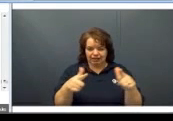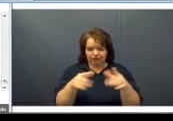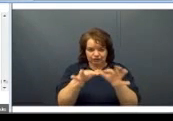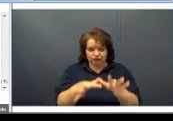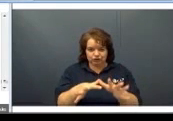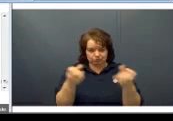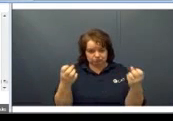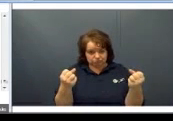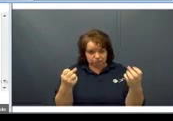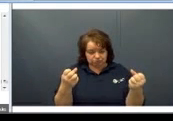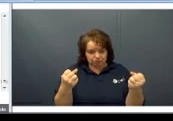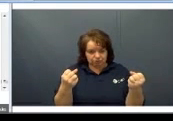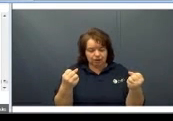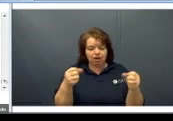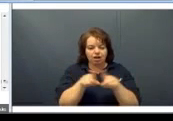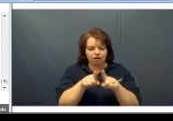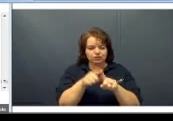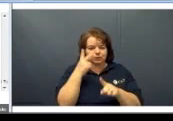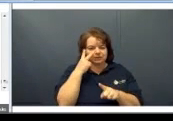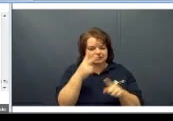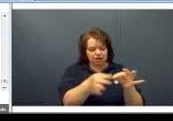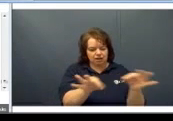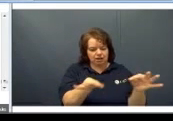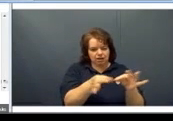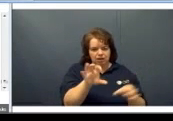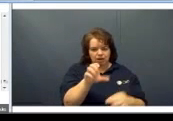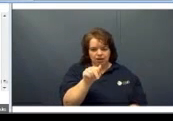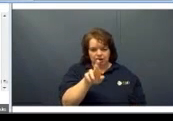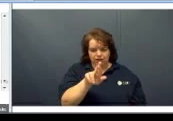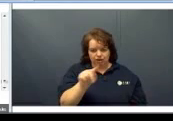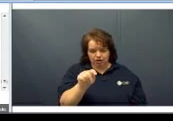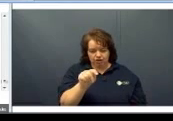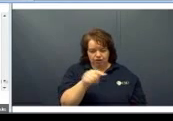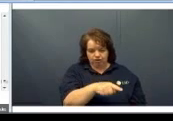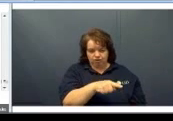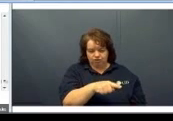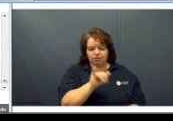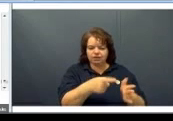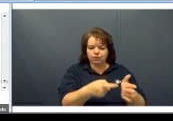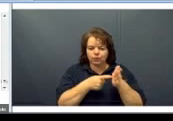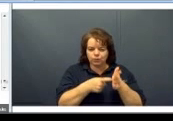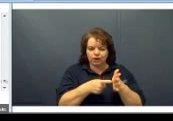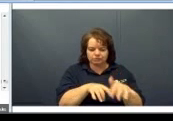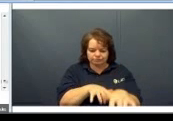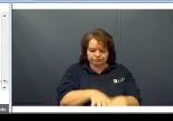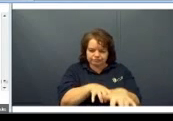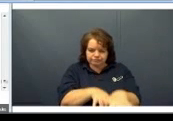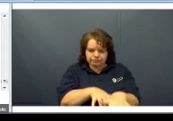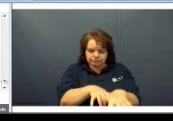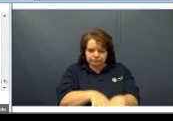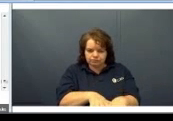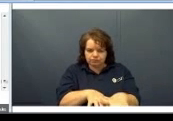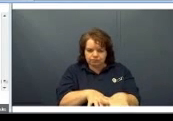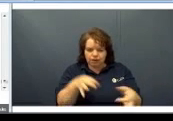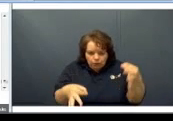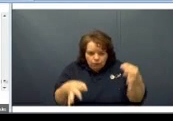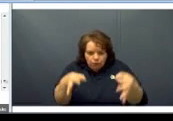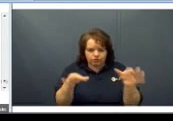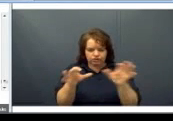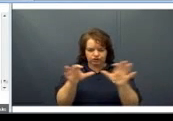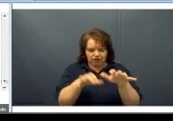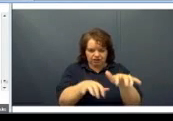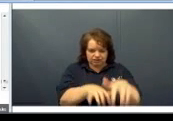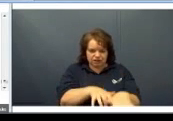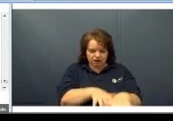now, you see a working sign language interpreter, and you also see CART, which requires a